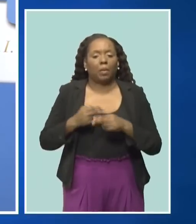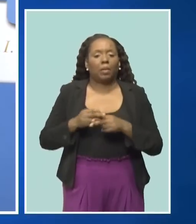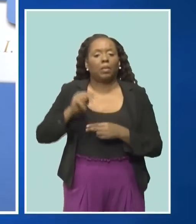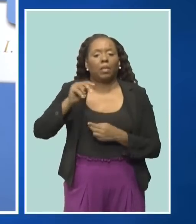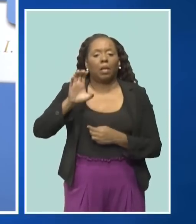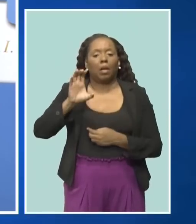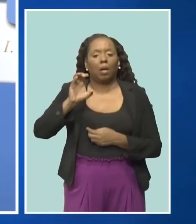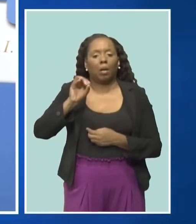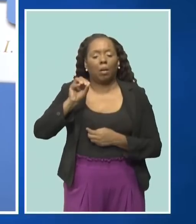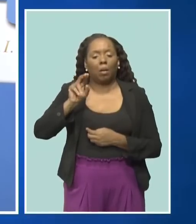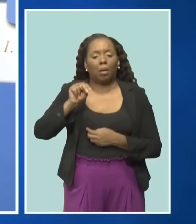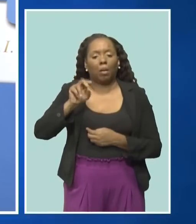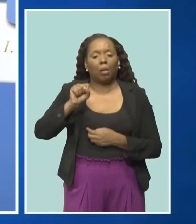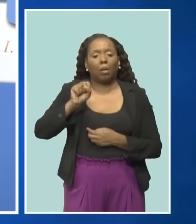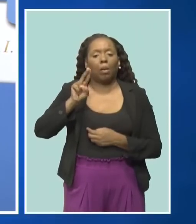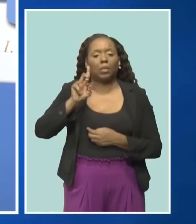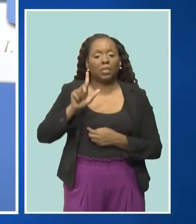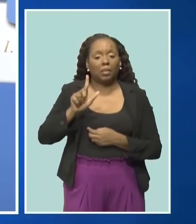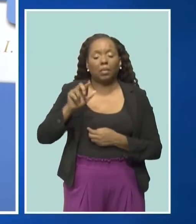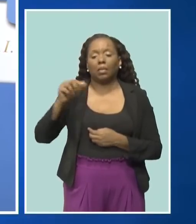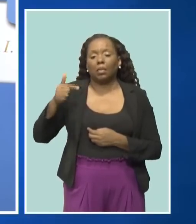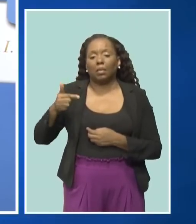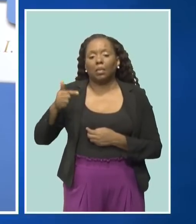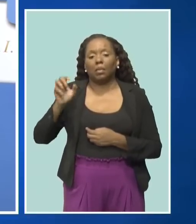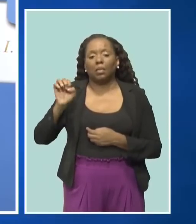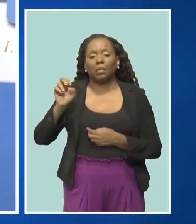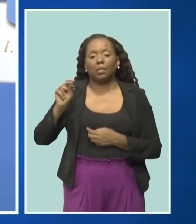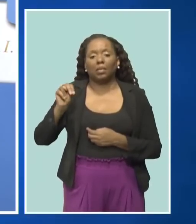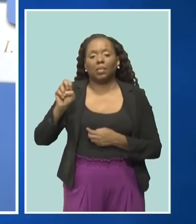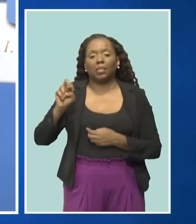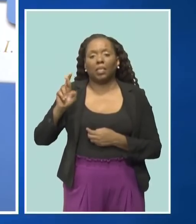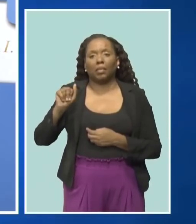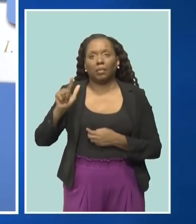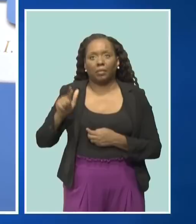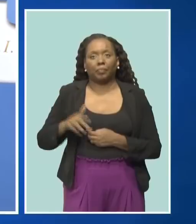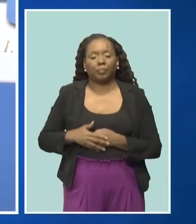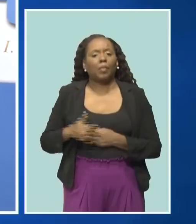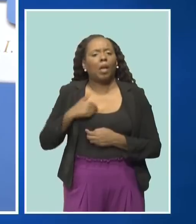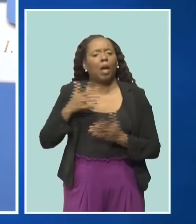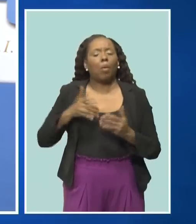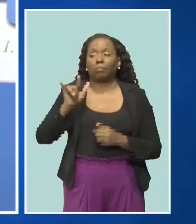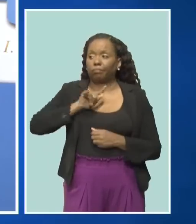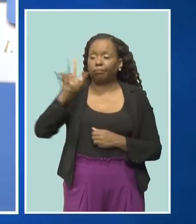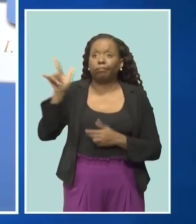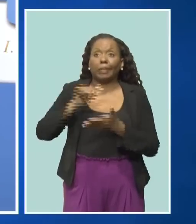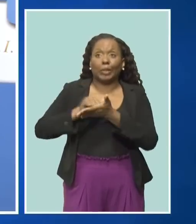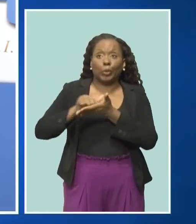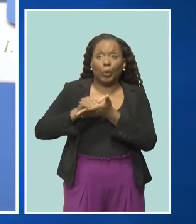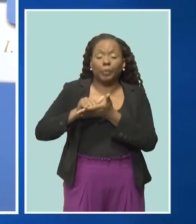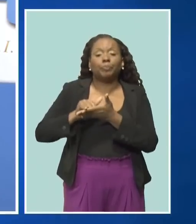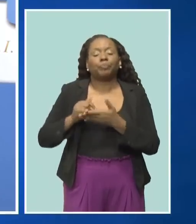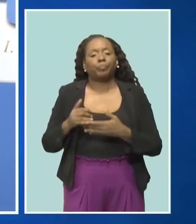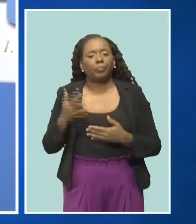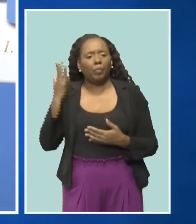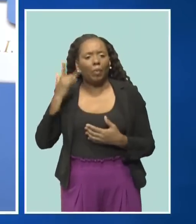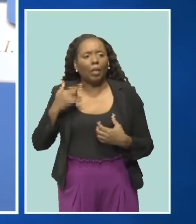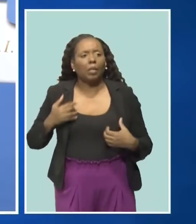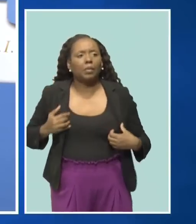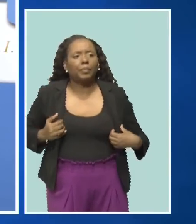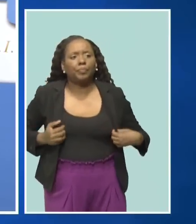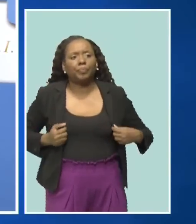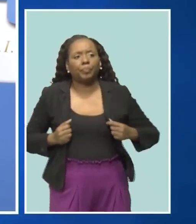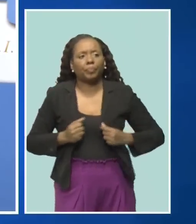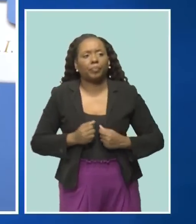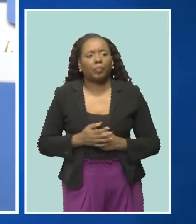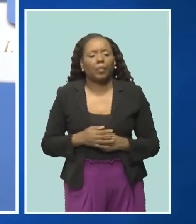diaspora. It is my intention now to go to New York, because what I've come to realize is that the diaspora,